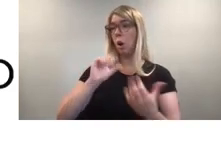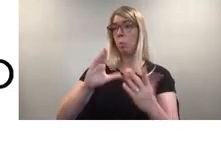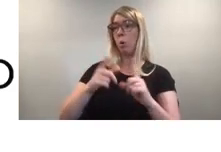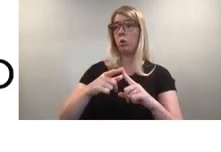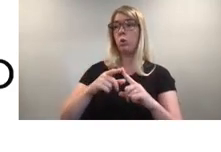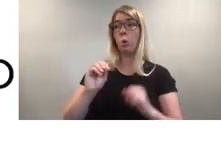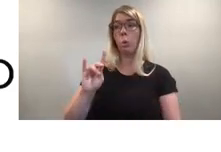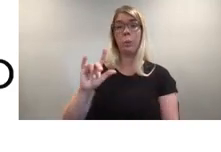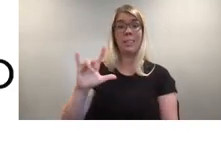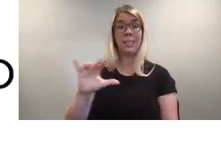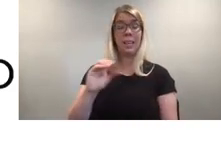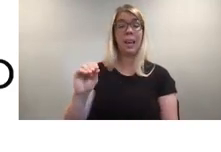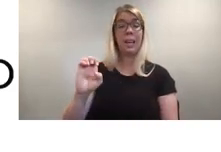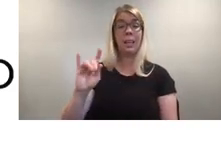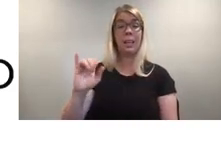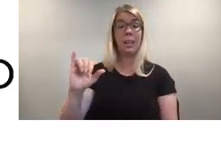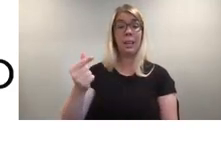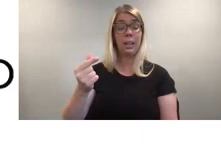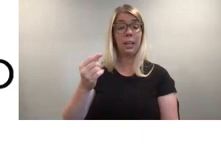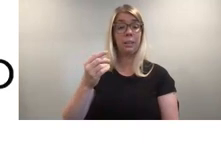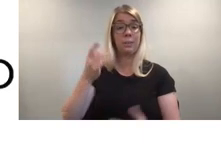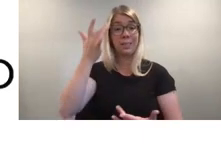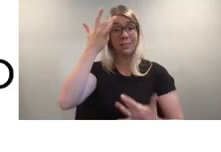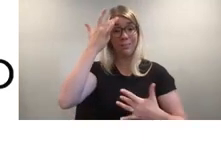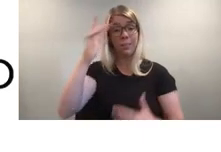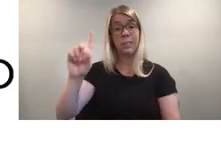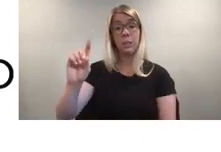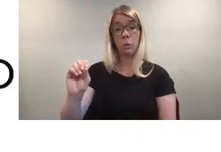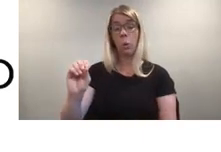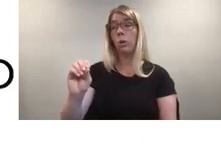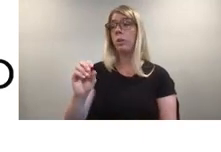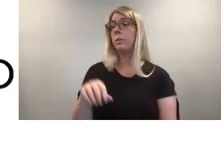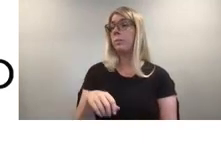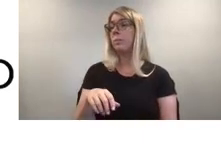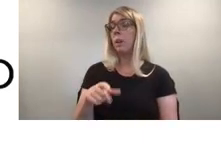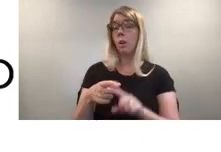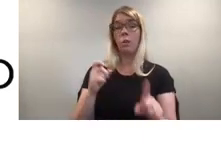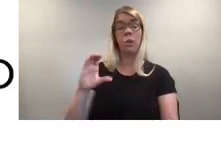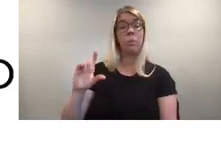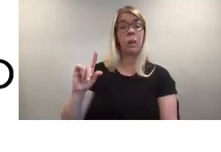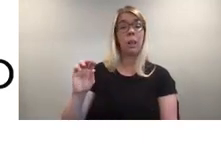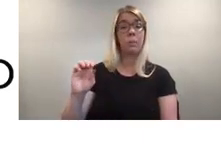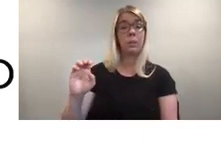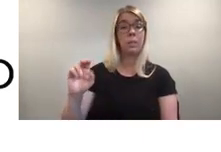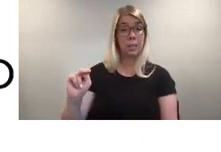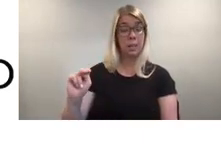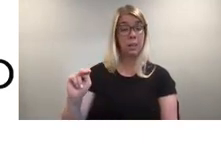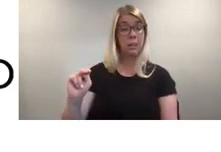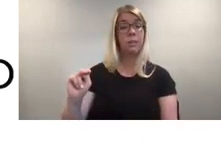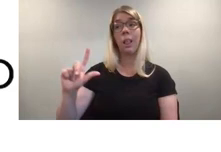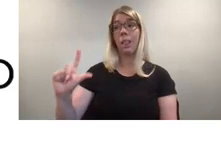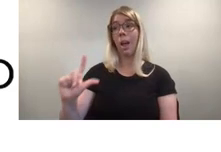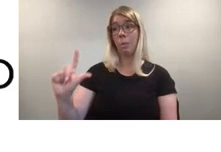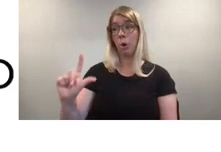is the work of students of Clemson University's Public Health Sciences in collaboration with Clemson Libraries. And the students wanted it to